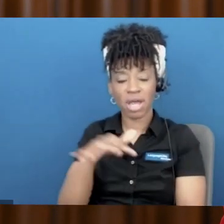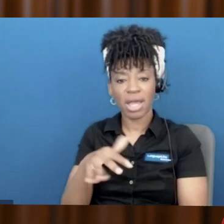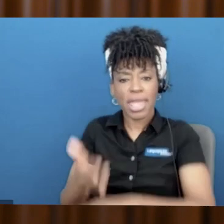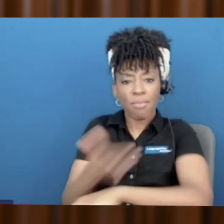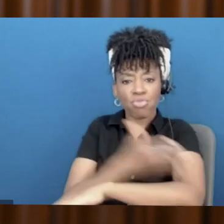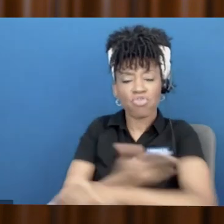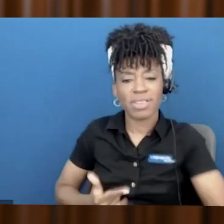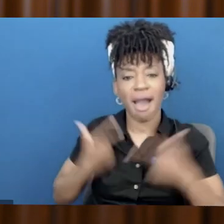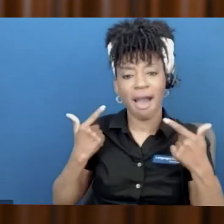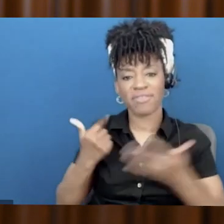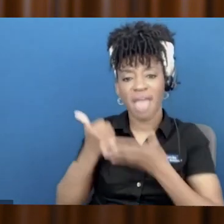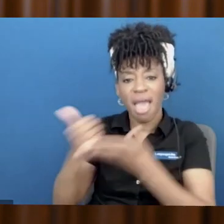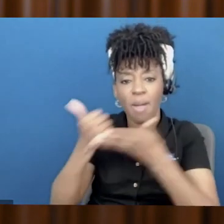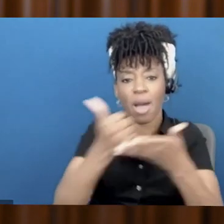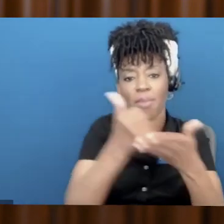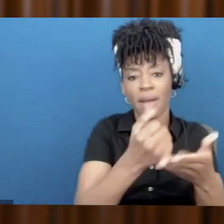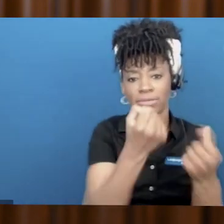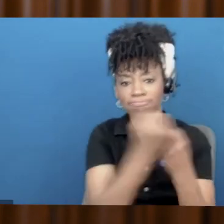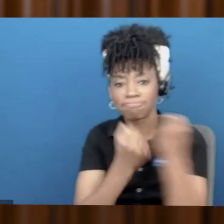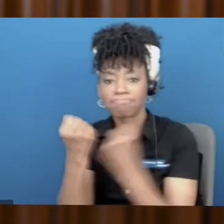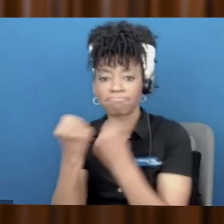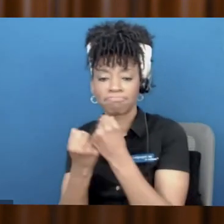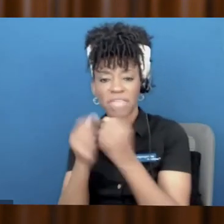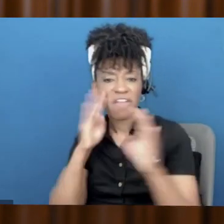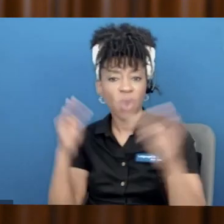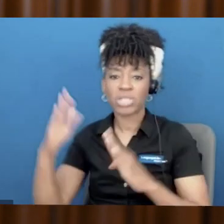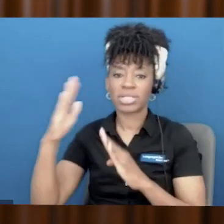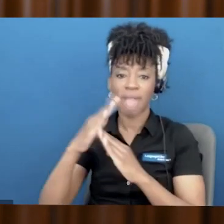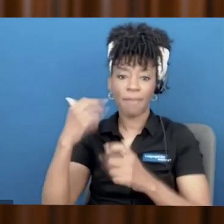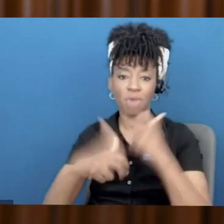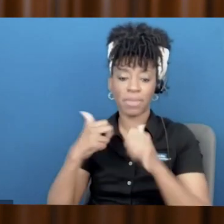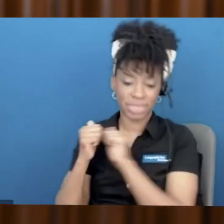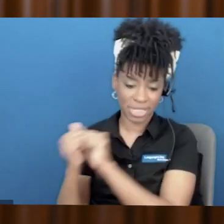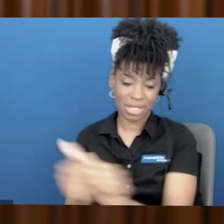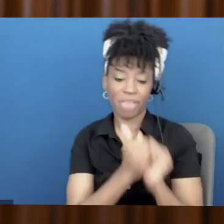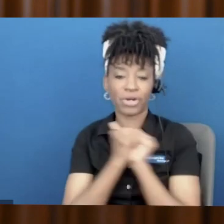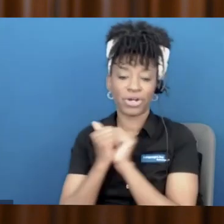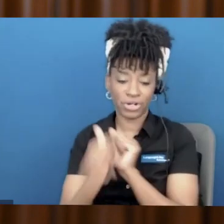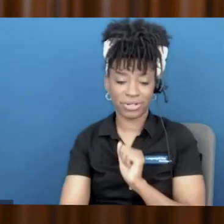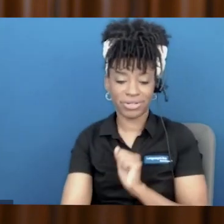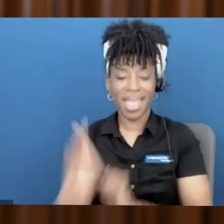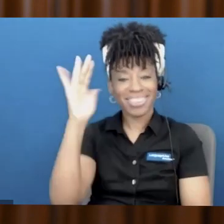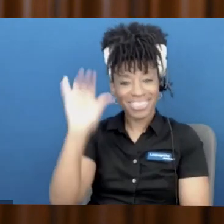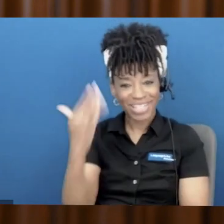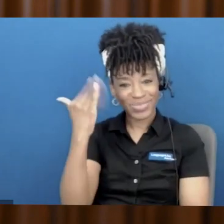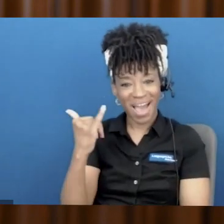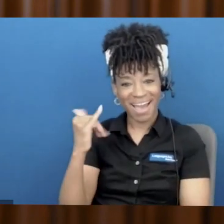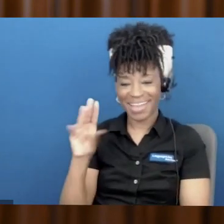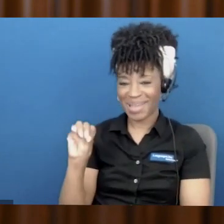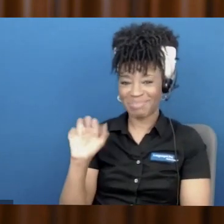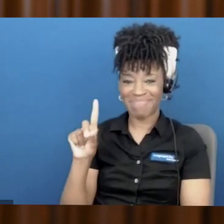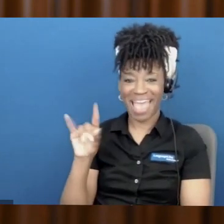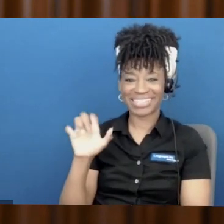those who need it, and to work on our biggest problems together. That's why Madison is special.